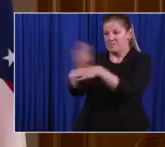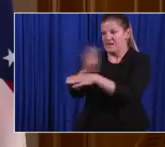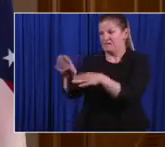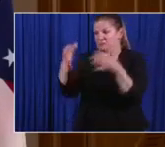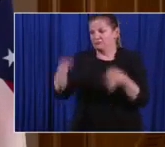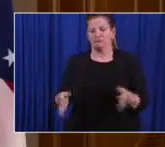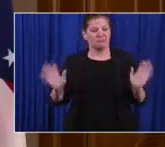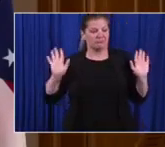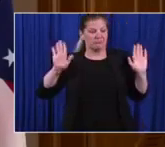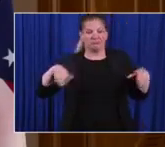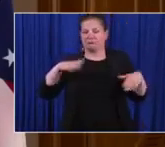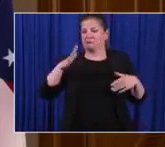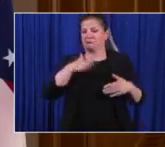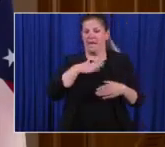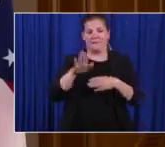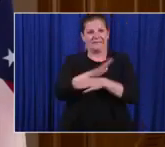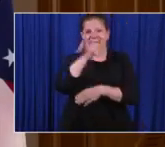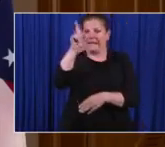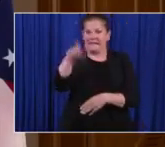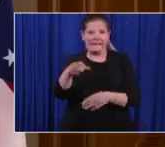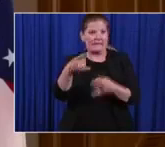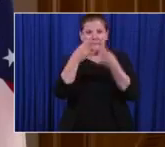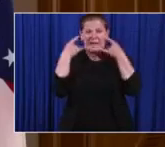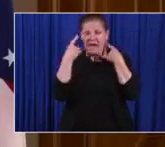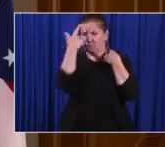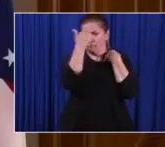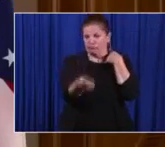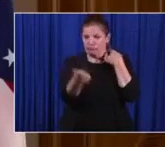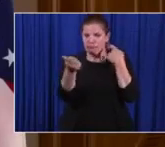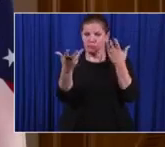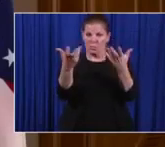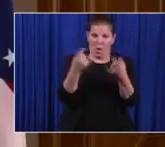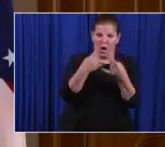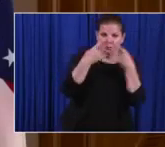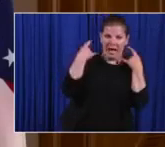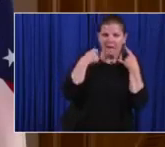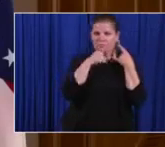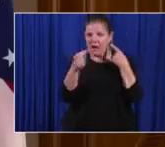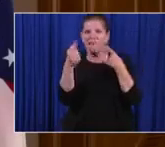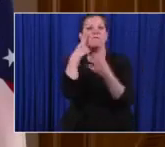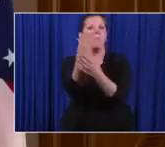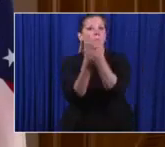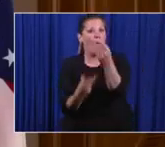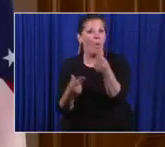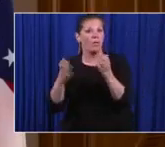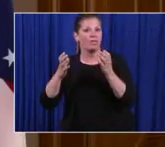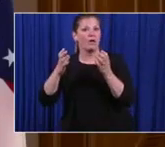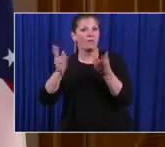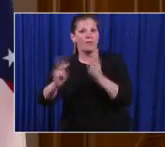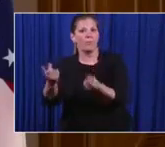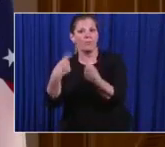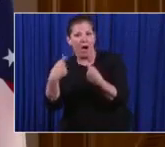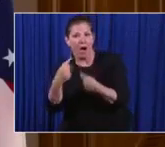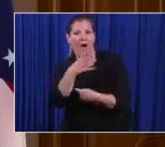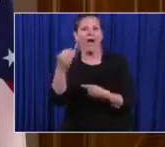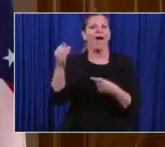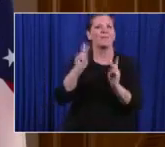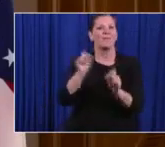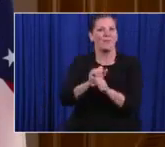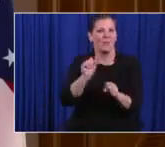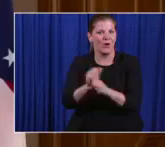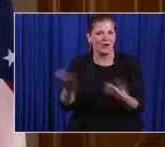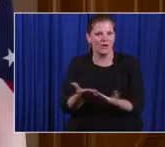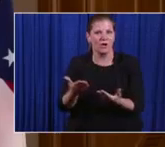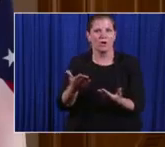masks and leave that choice to customers and to employees, that is also in line with the CDC guidance and also